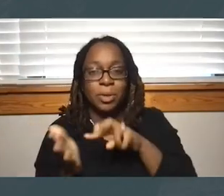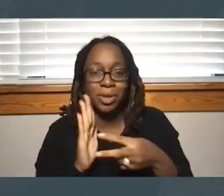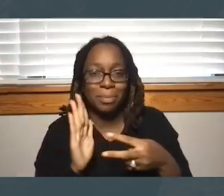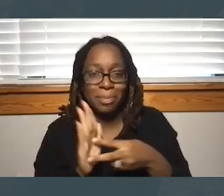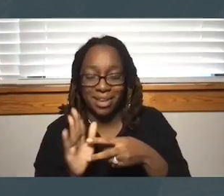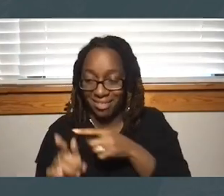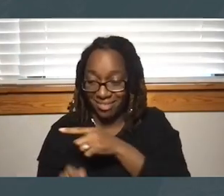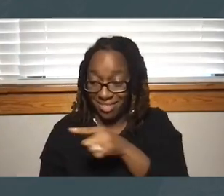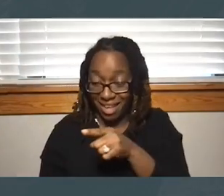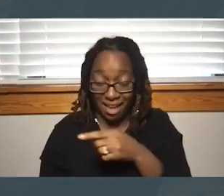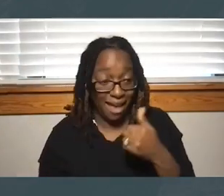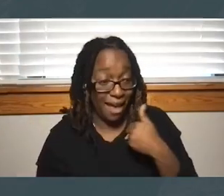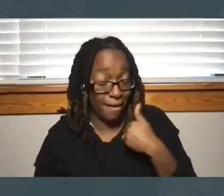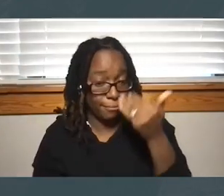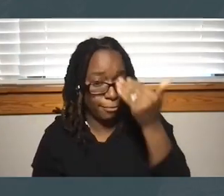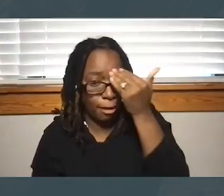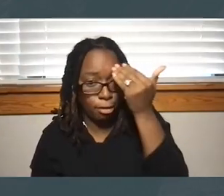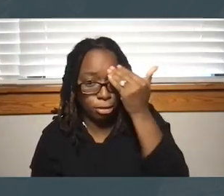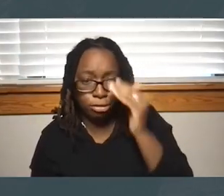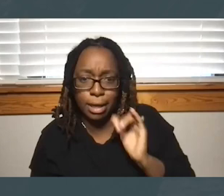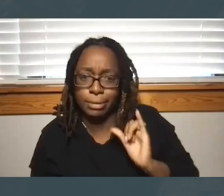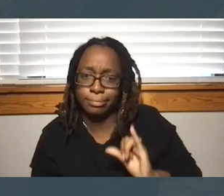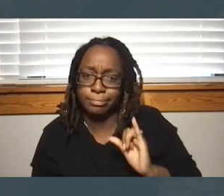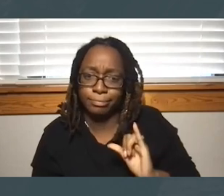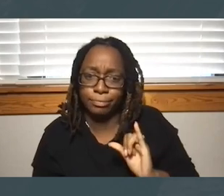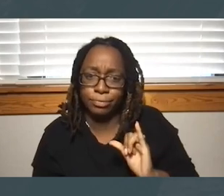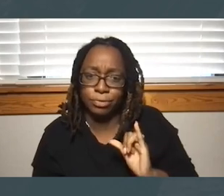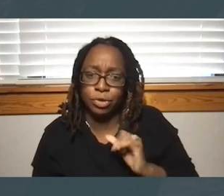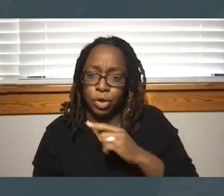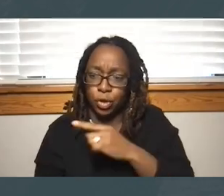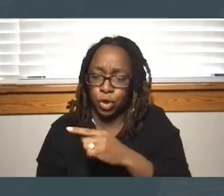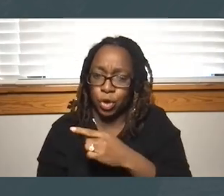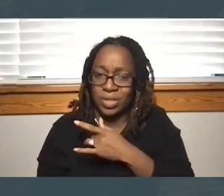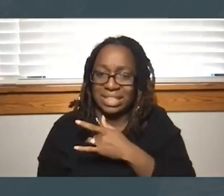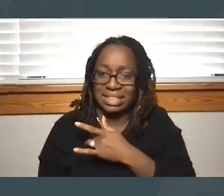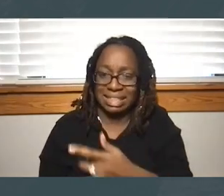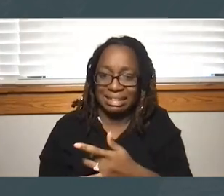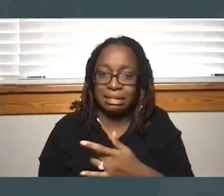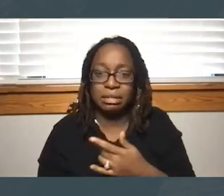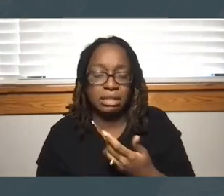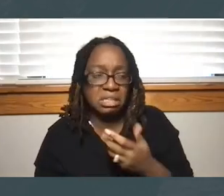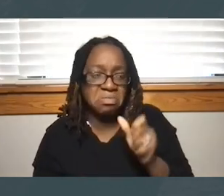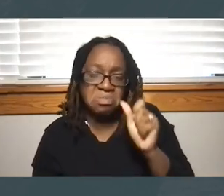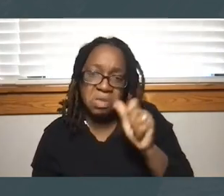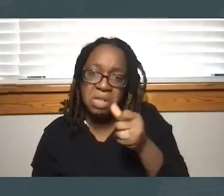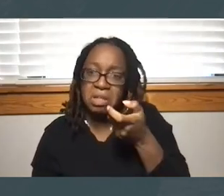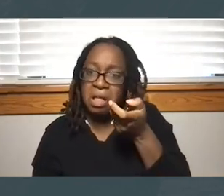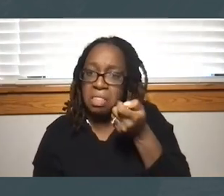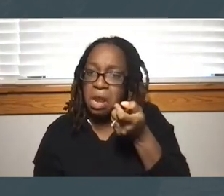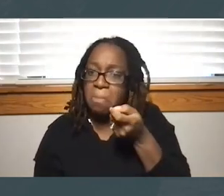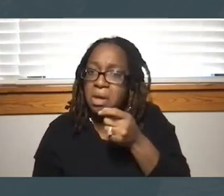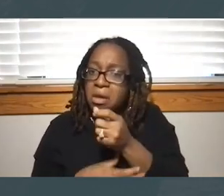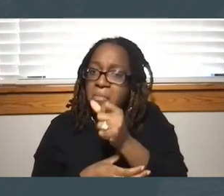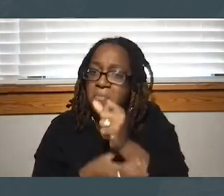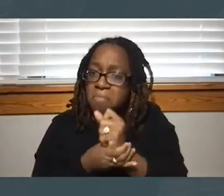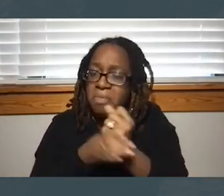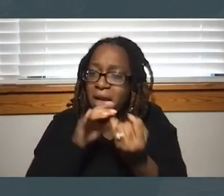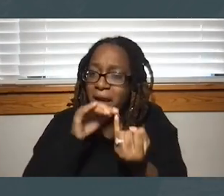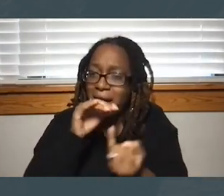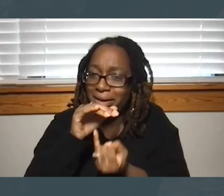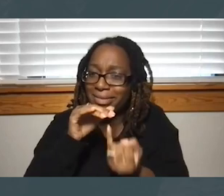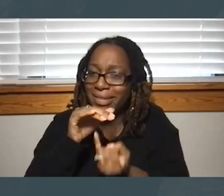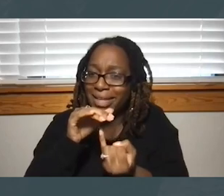in dispersal, that one portion of the community is elsewhere, and that the original home,